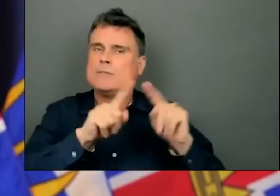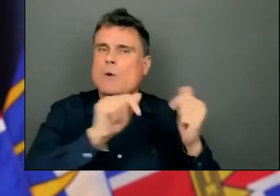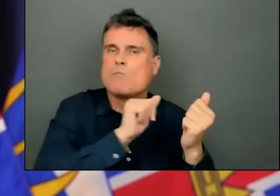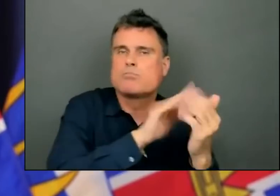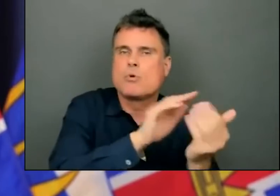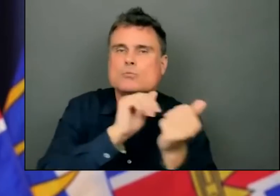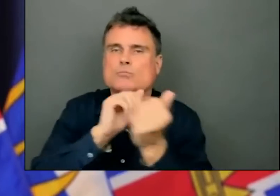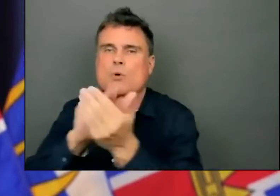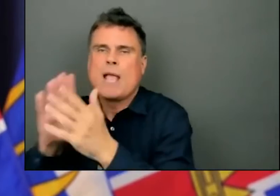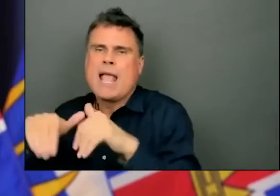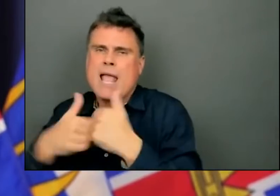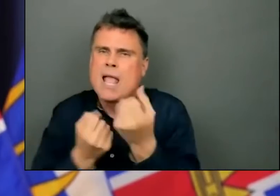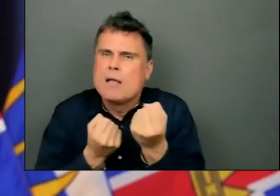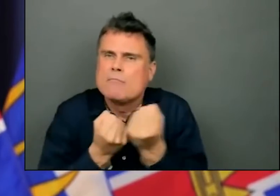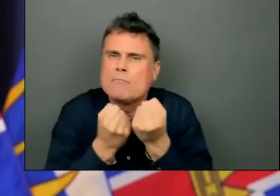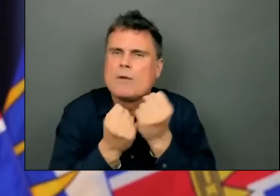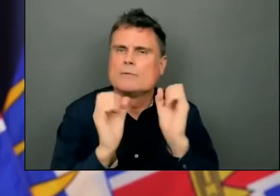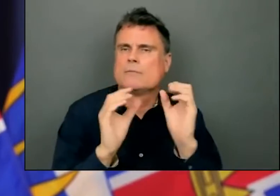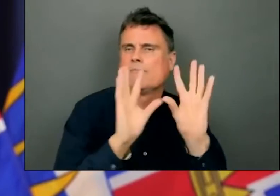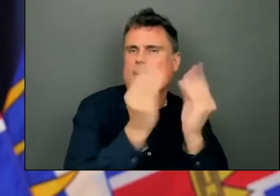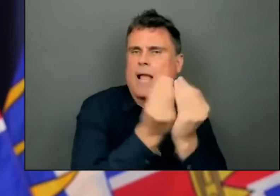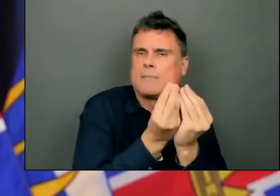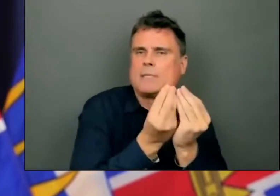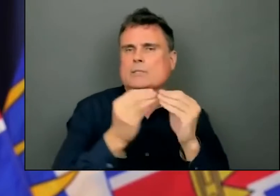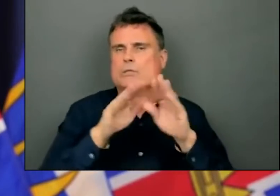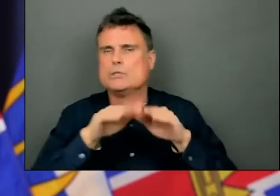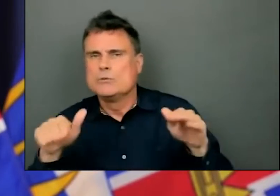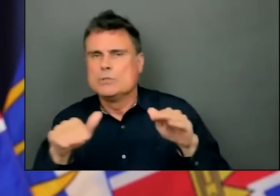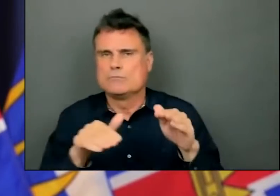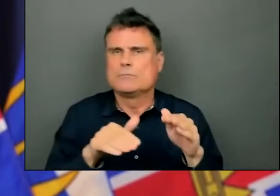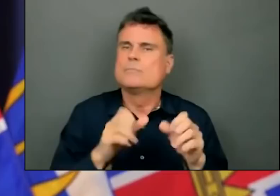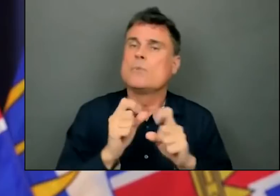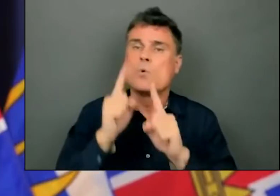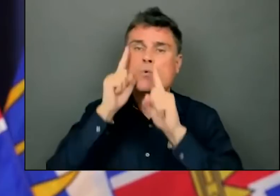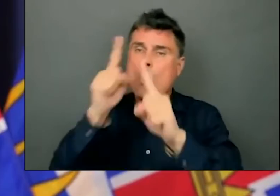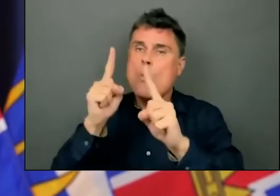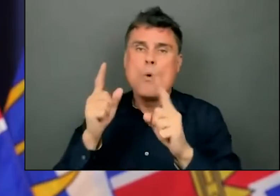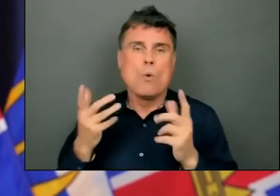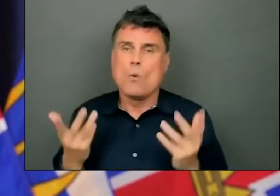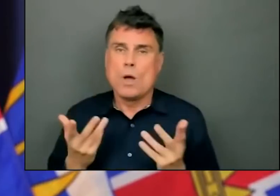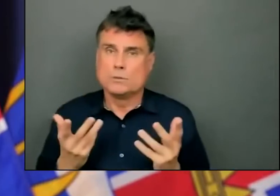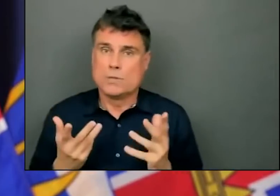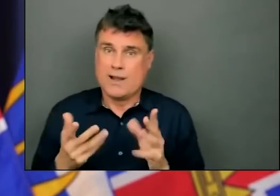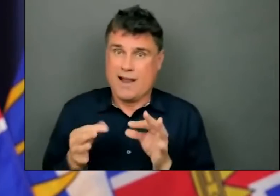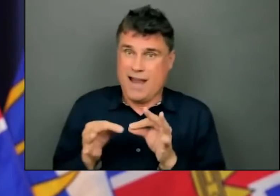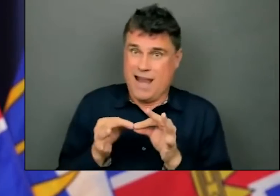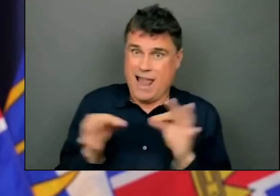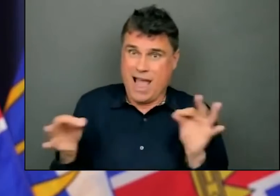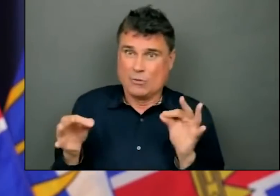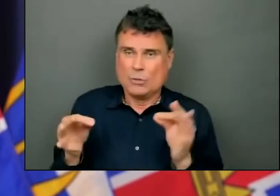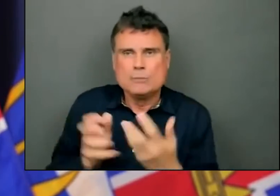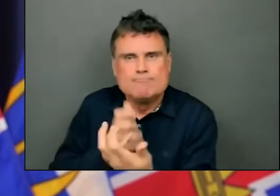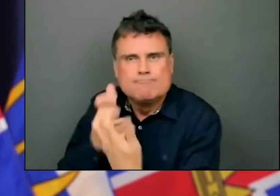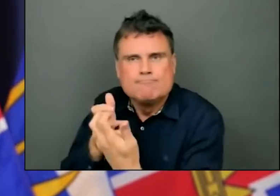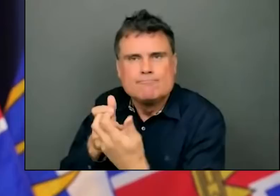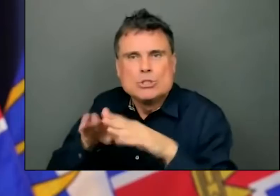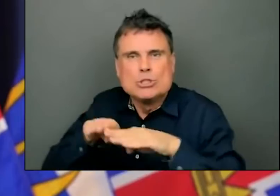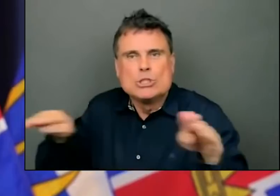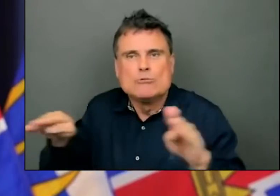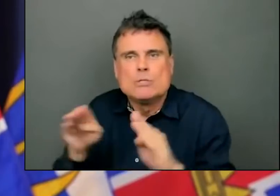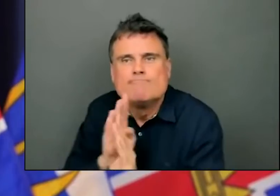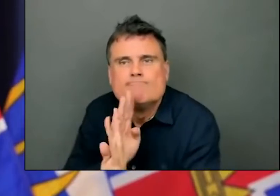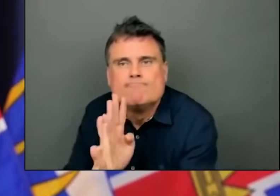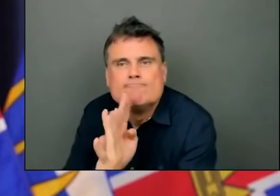families, making sure it's in a place where they feel comfortable, in a language that they feel comfortable. The information is in a format